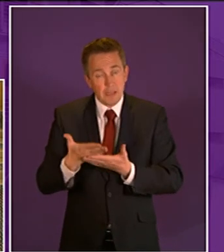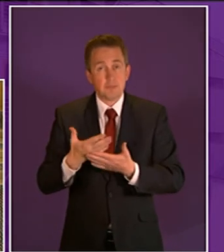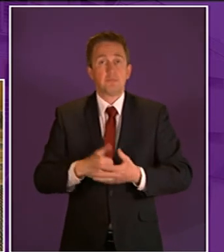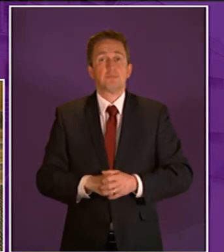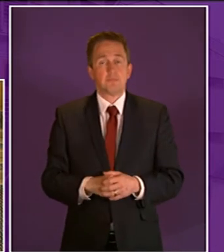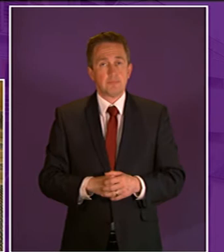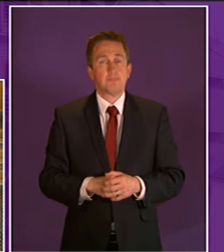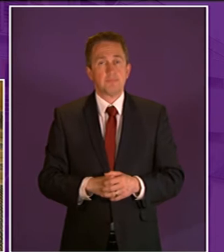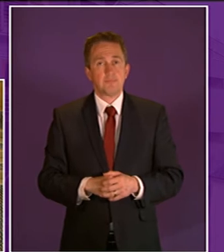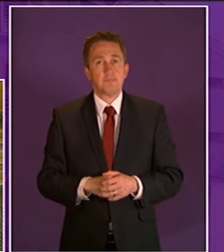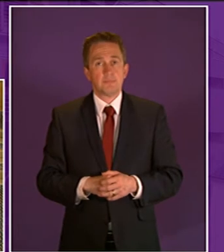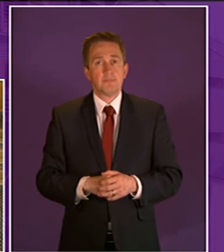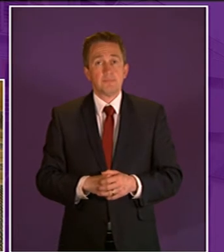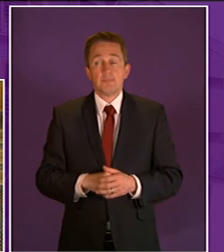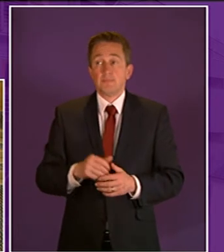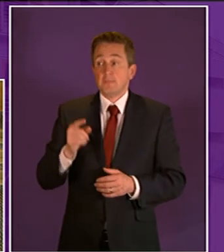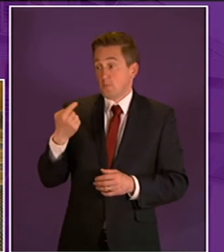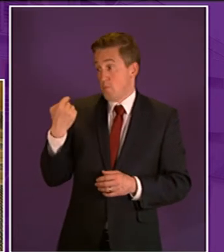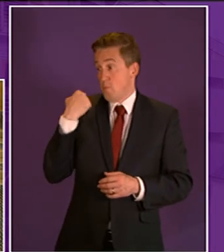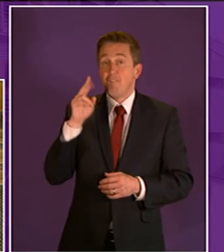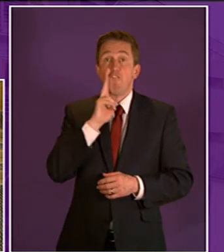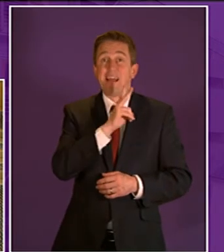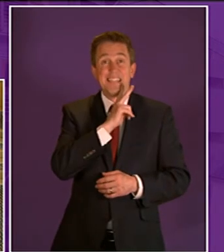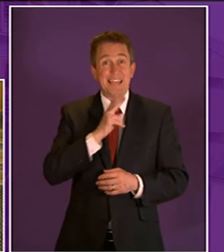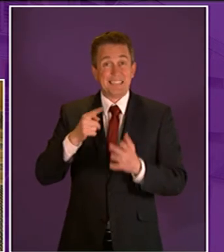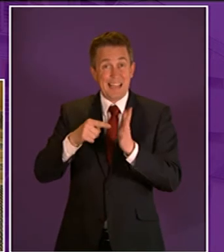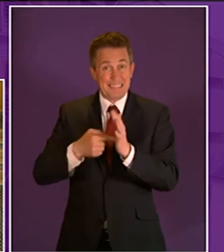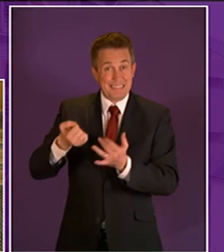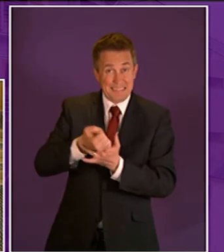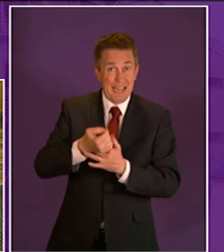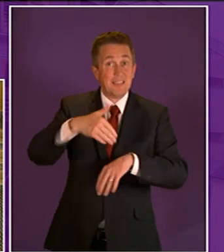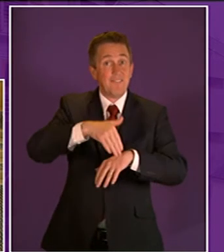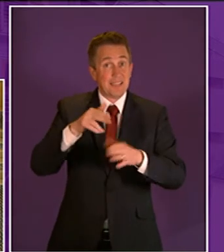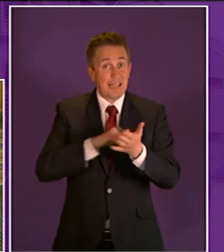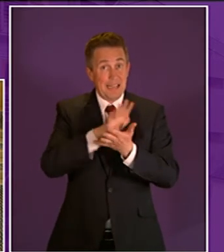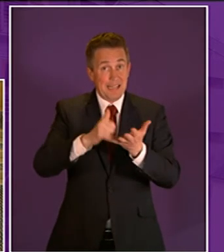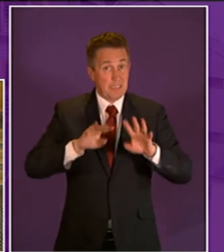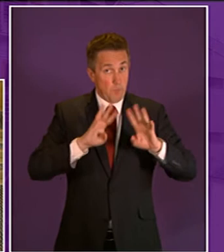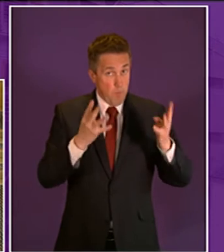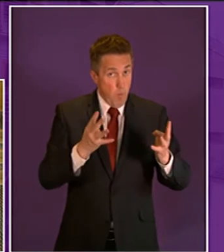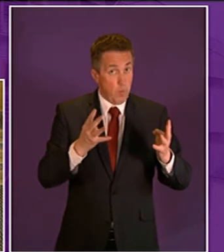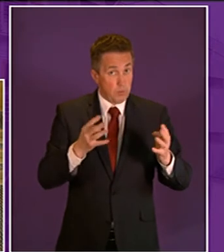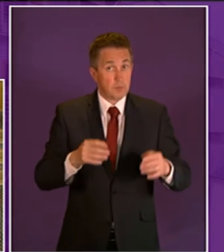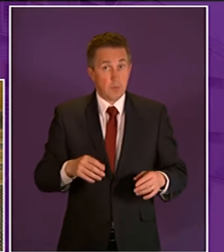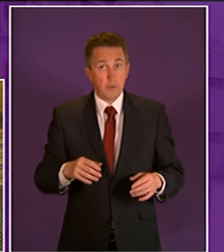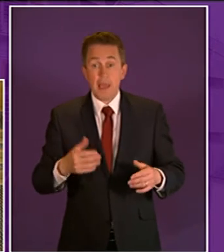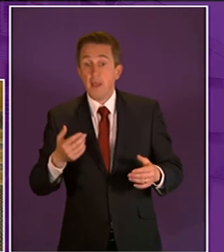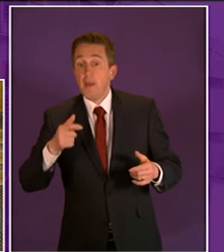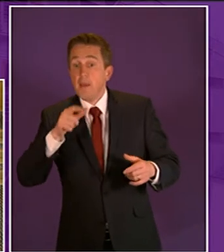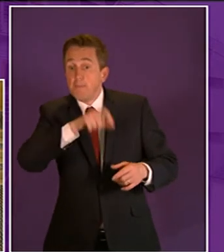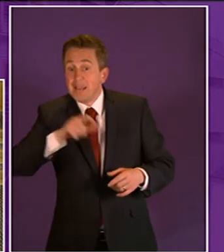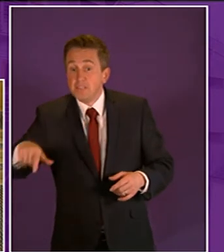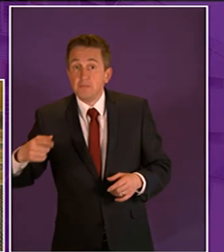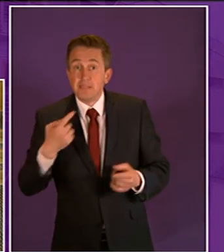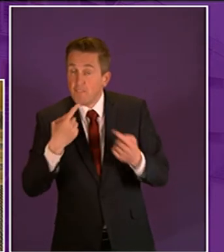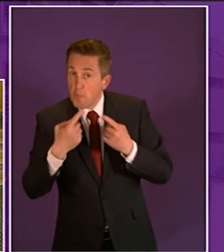want to reiterate that while the impact of these attacks has affected NHS boards, there has been no reported breaches of patient data